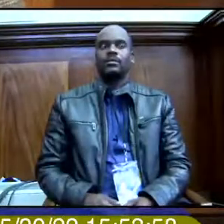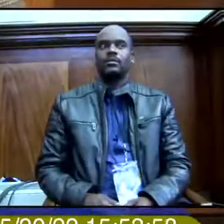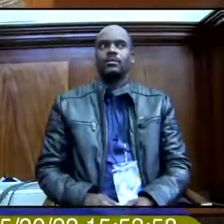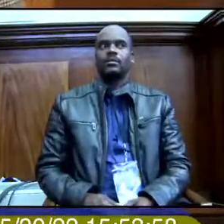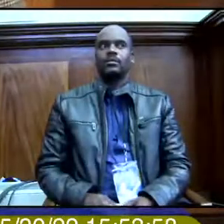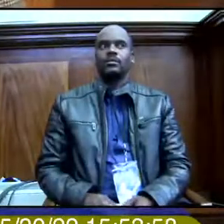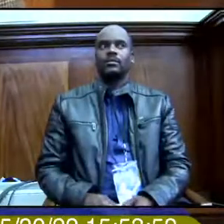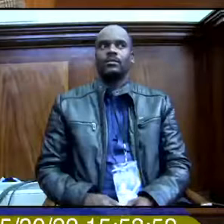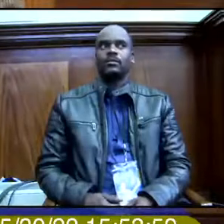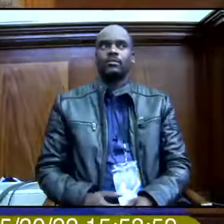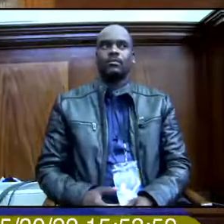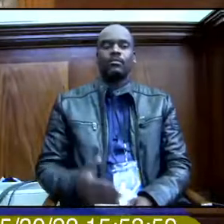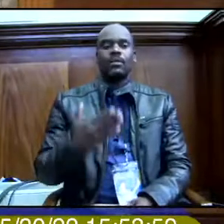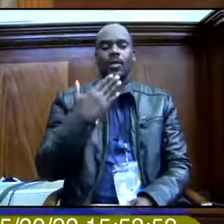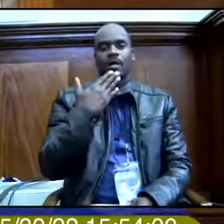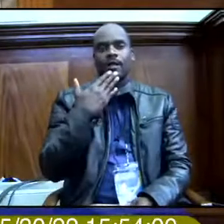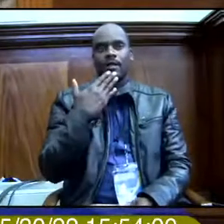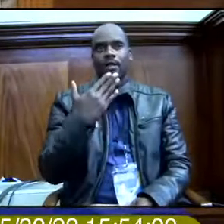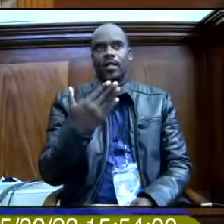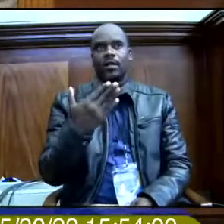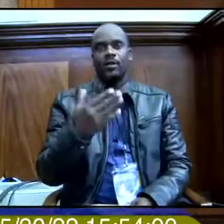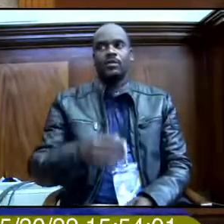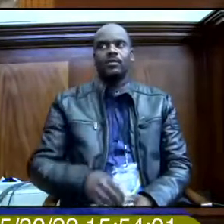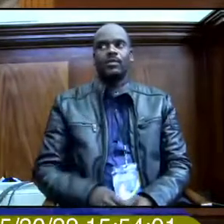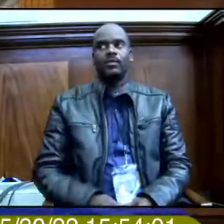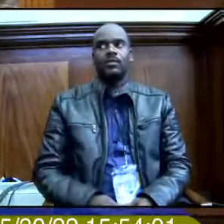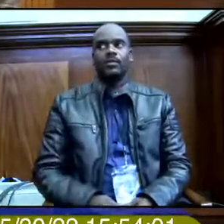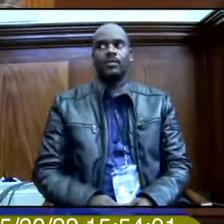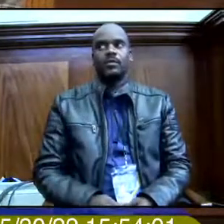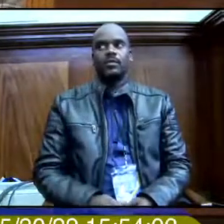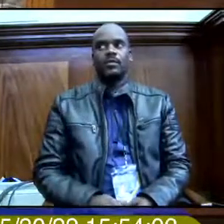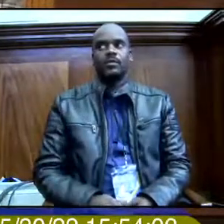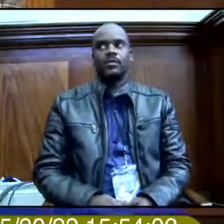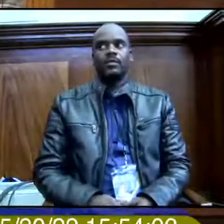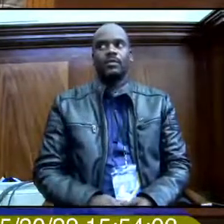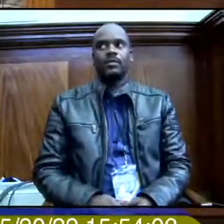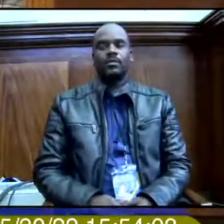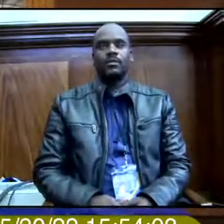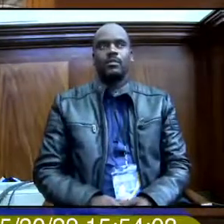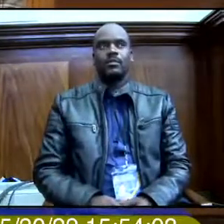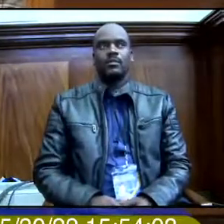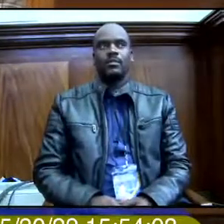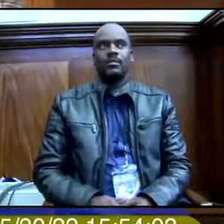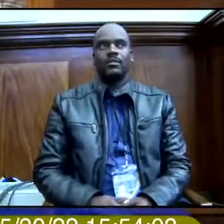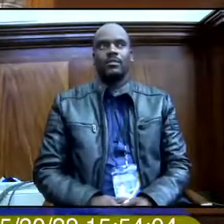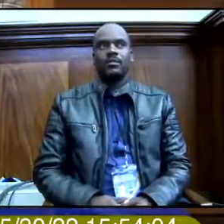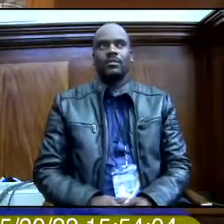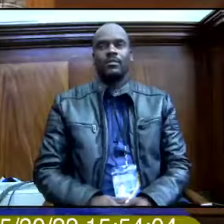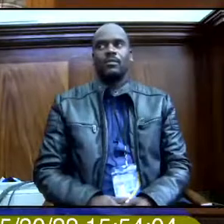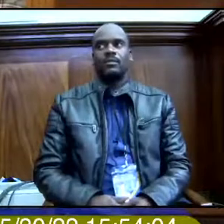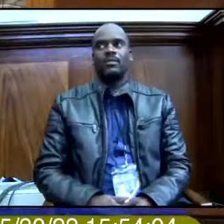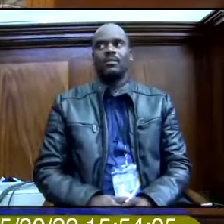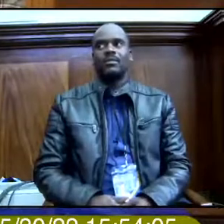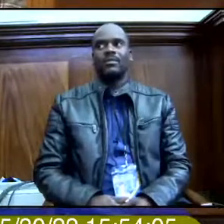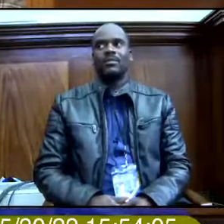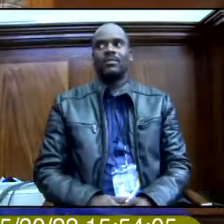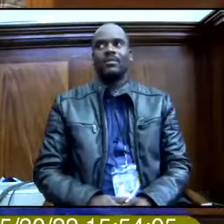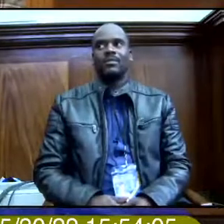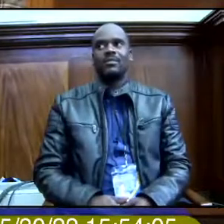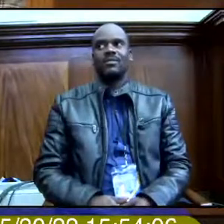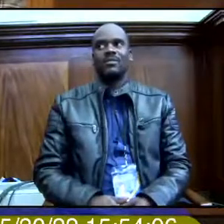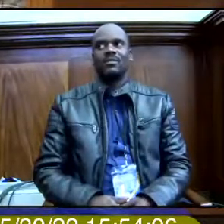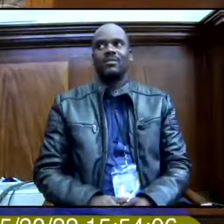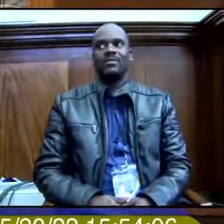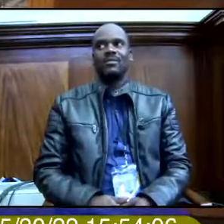thank you a program director and i must as well comply that i must observe the protocol